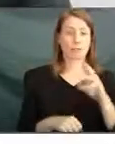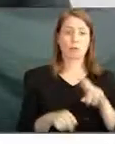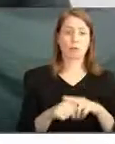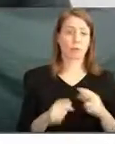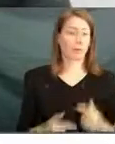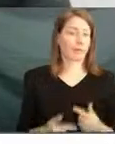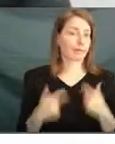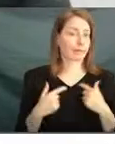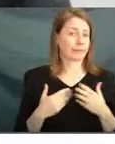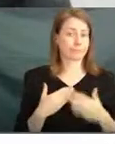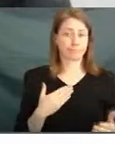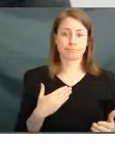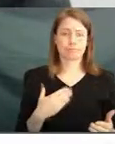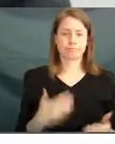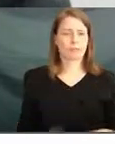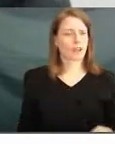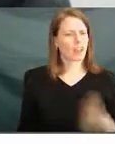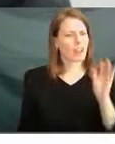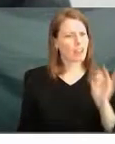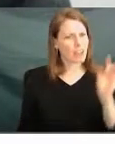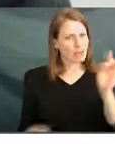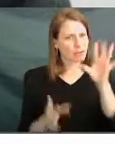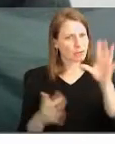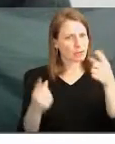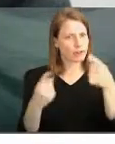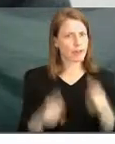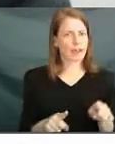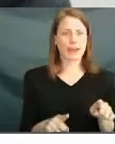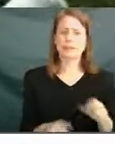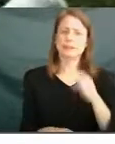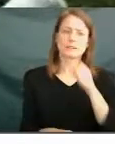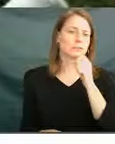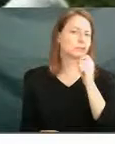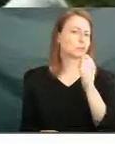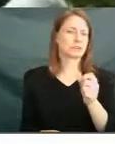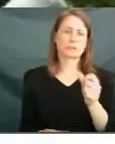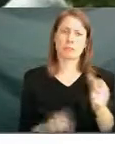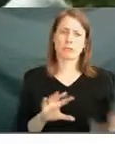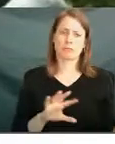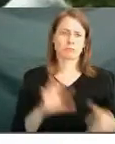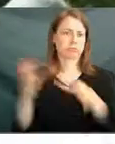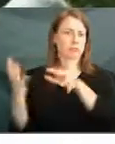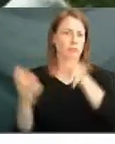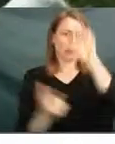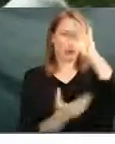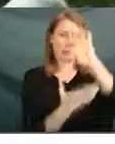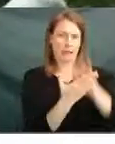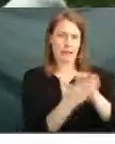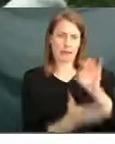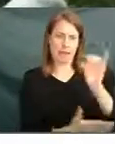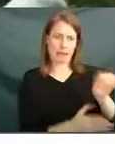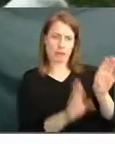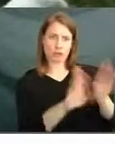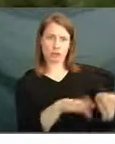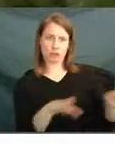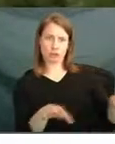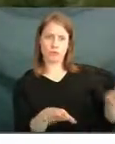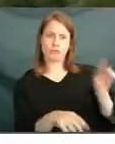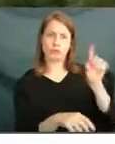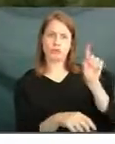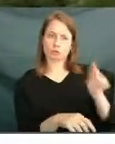rights. Norway had the world's first ombudsman for children and the first anti-bullying